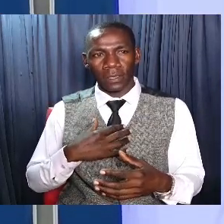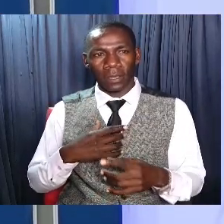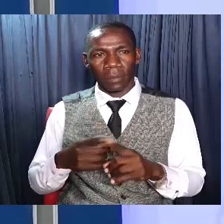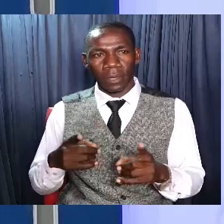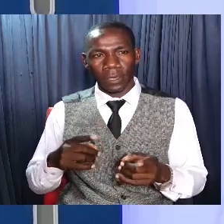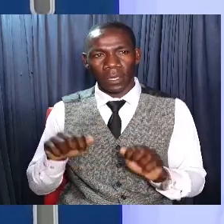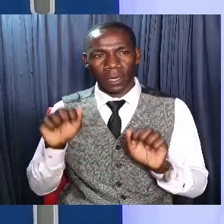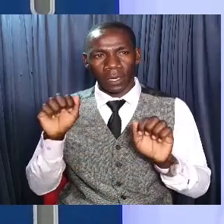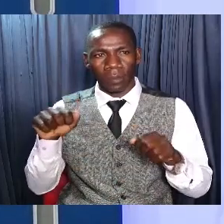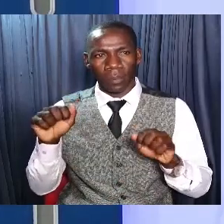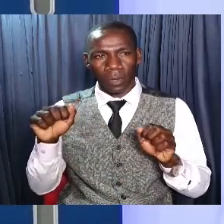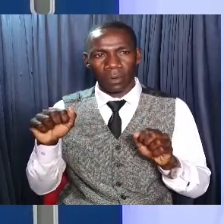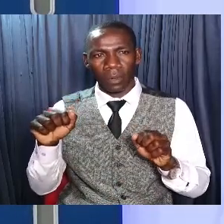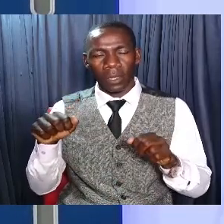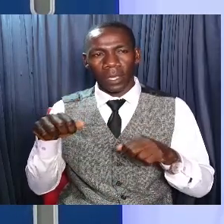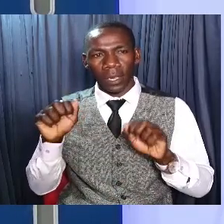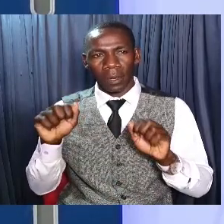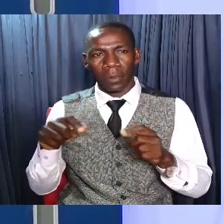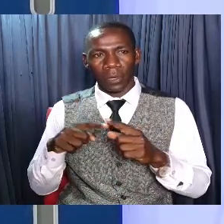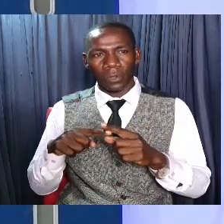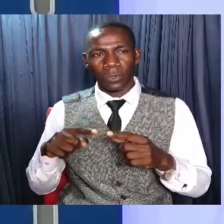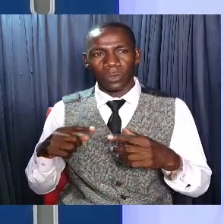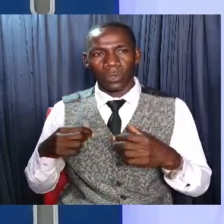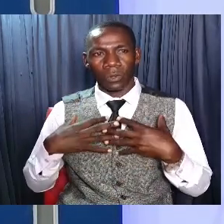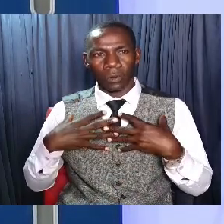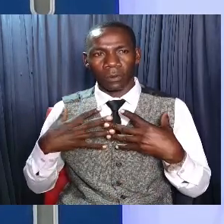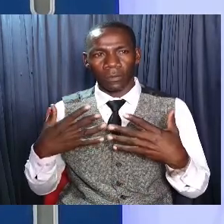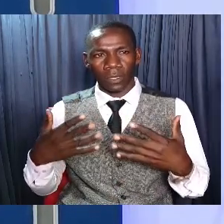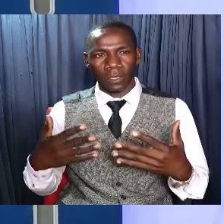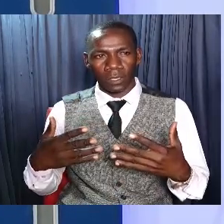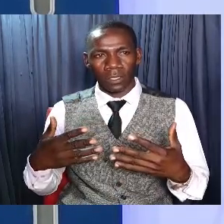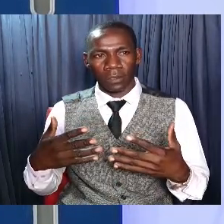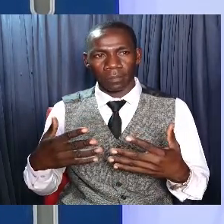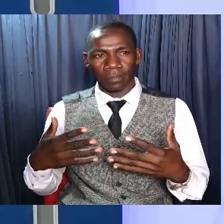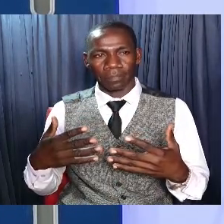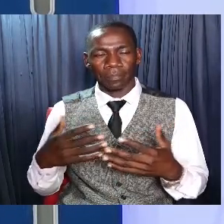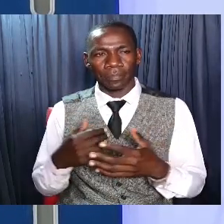but she was unable to confess. Ni mgeni lakini akajaliwa kukiri. A newcomer but she was unable to confess.